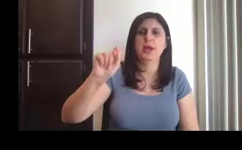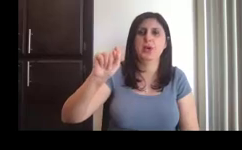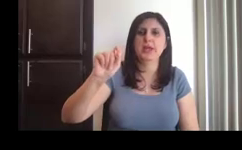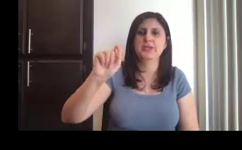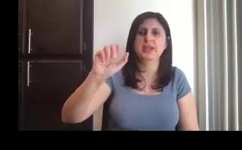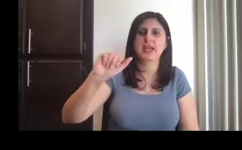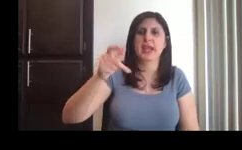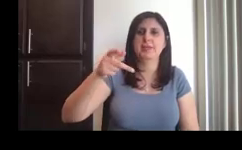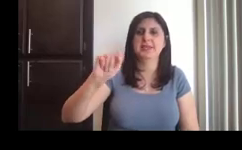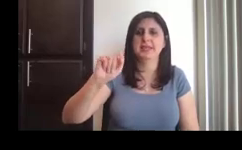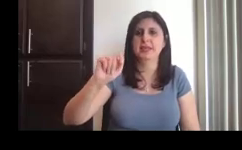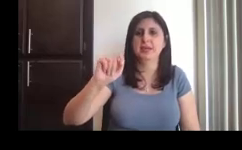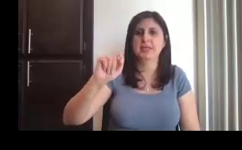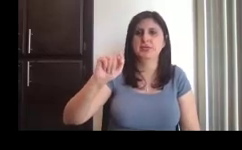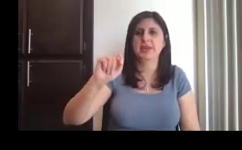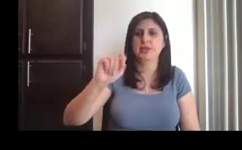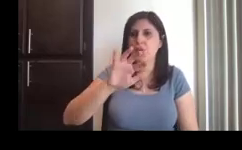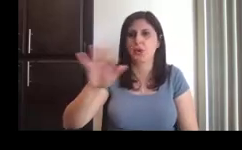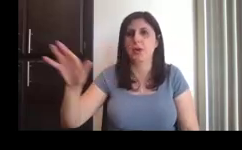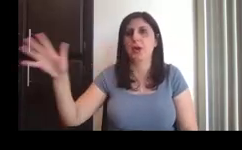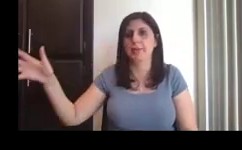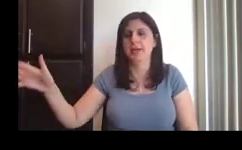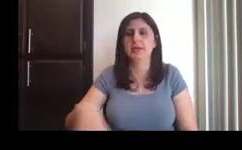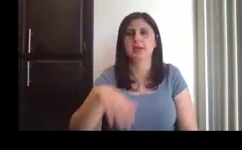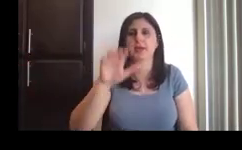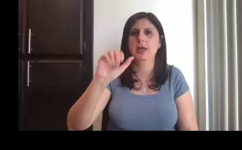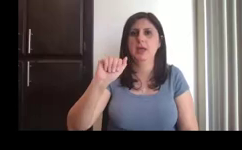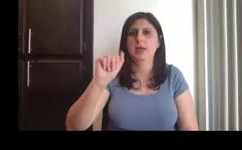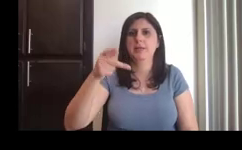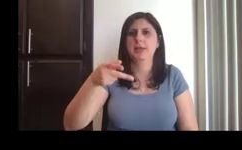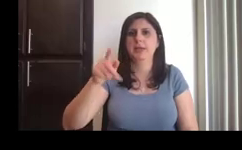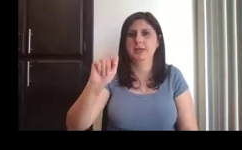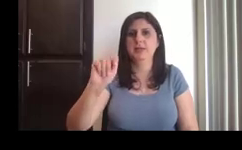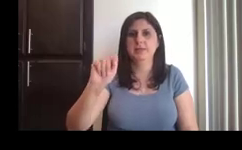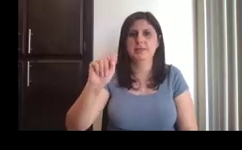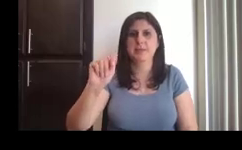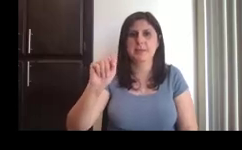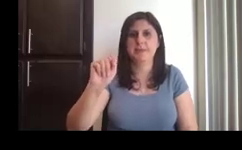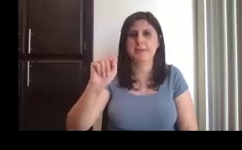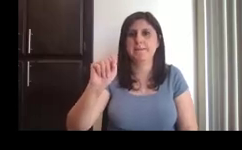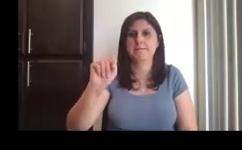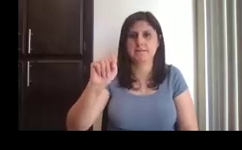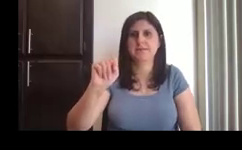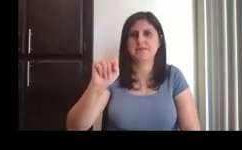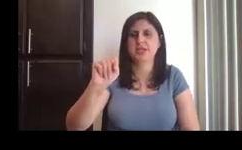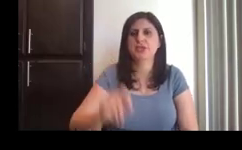APT. So on a quiz, if I said APT, please write the whole word apartment. See?